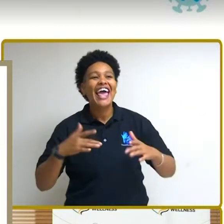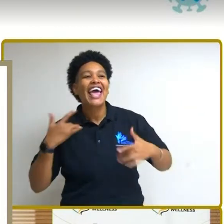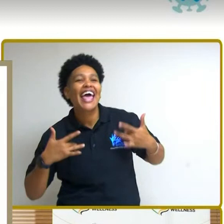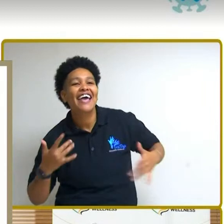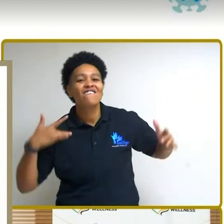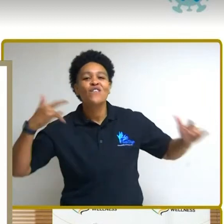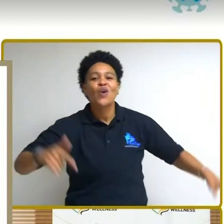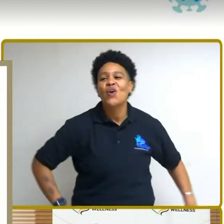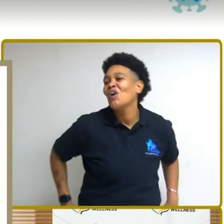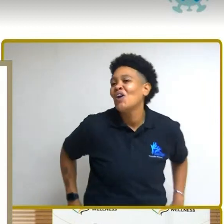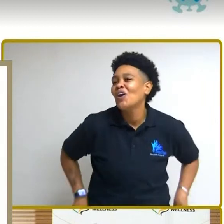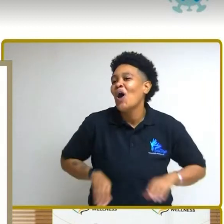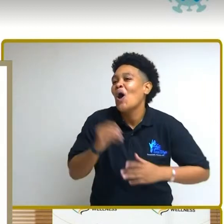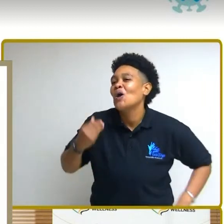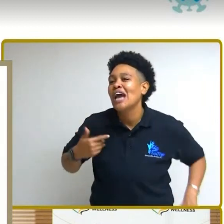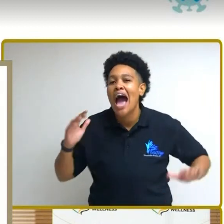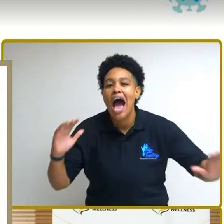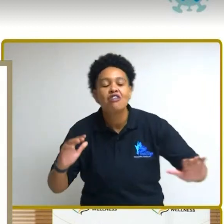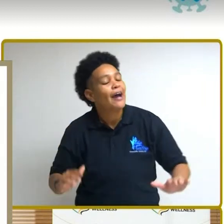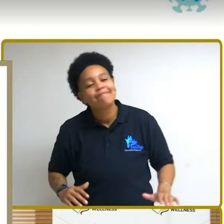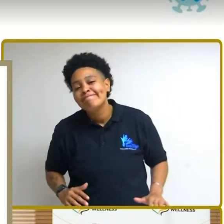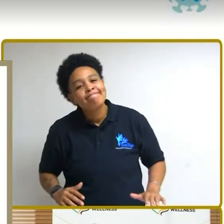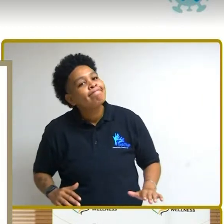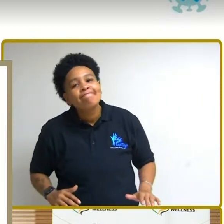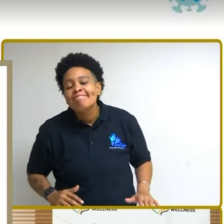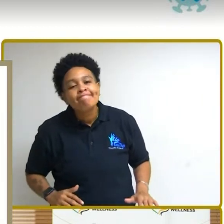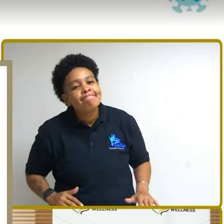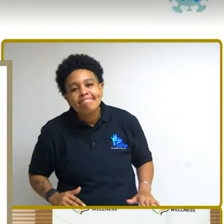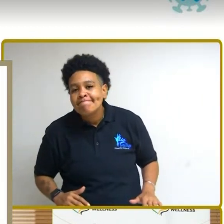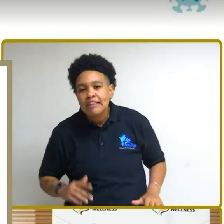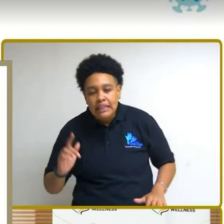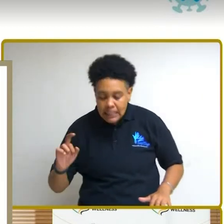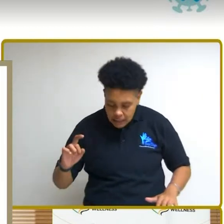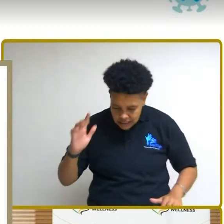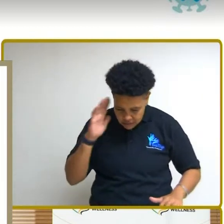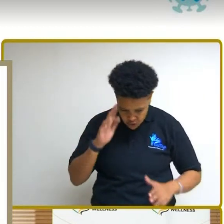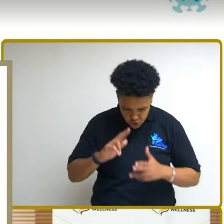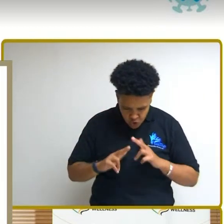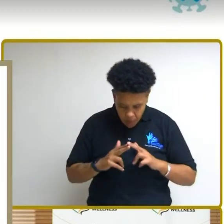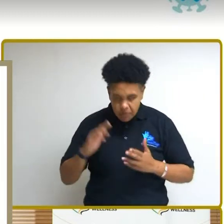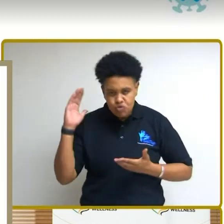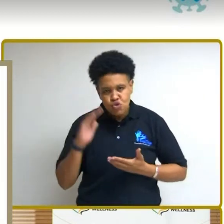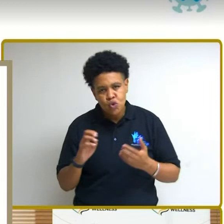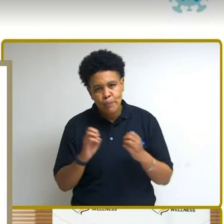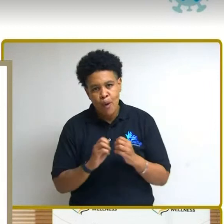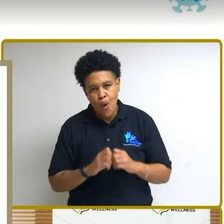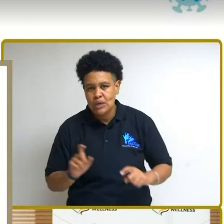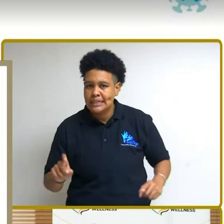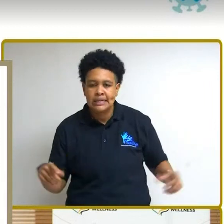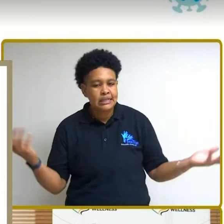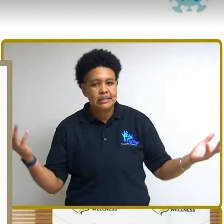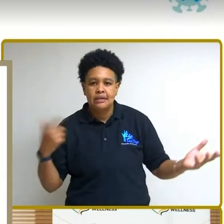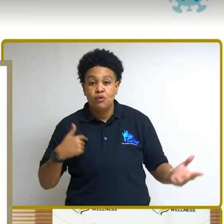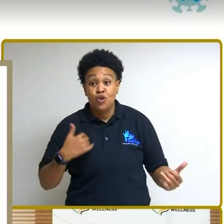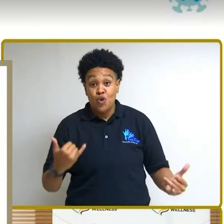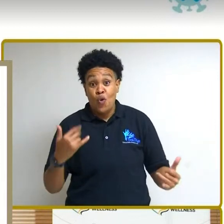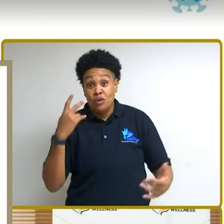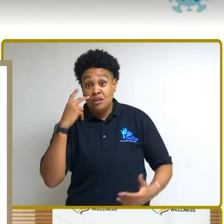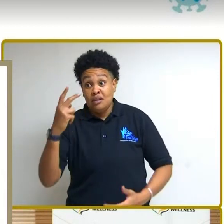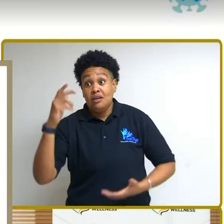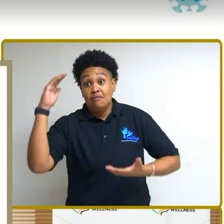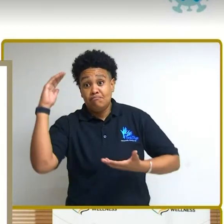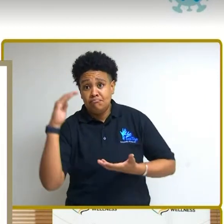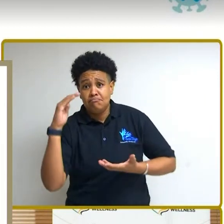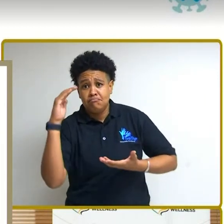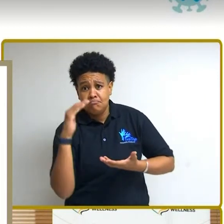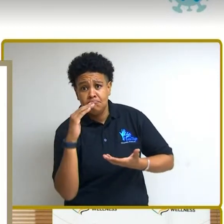now, because we really need to tighten up to get the numbers down more. Even though we have seen a decline